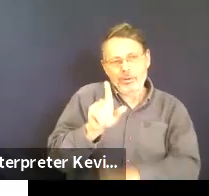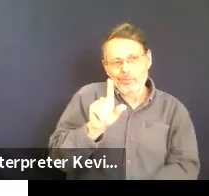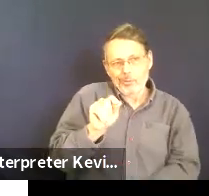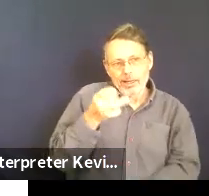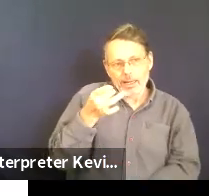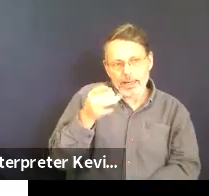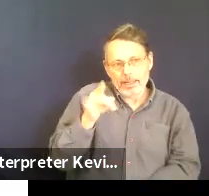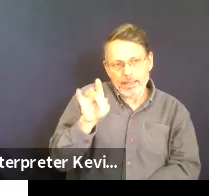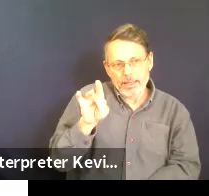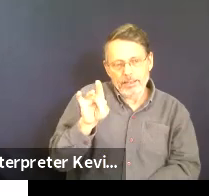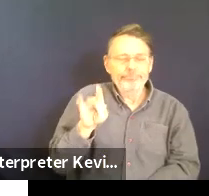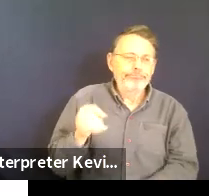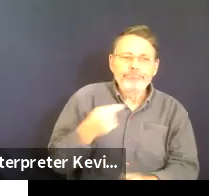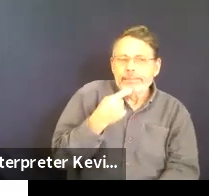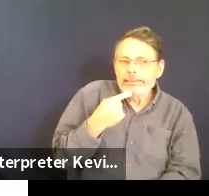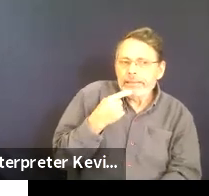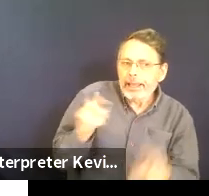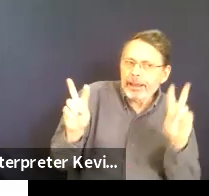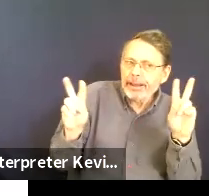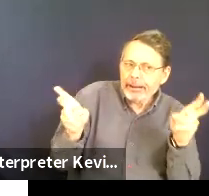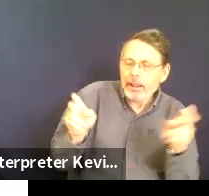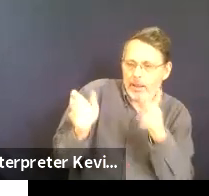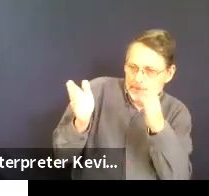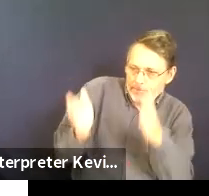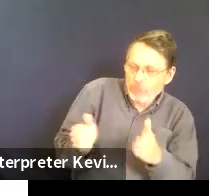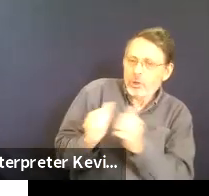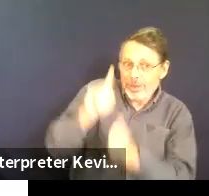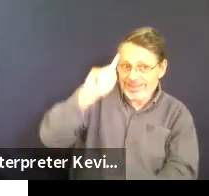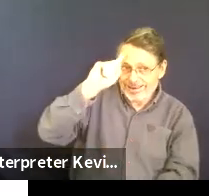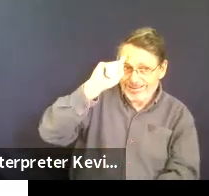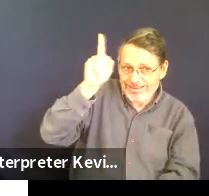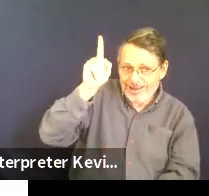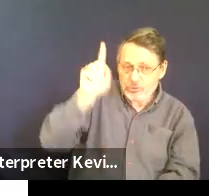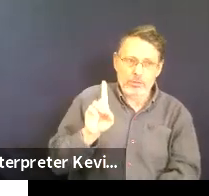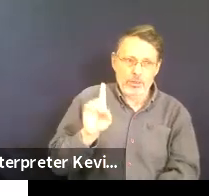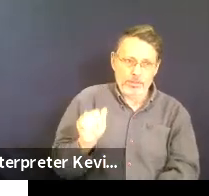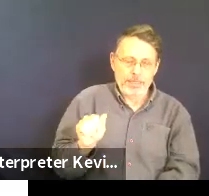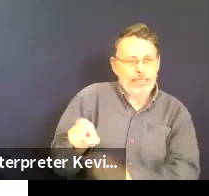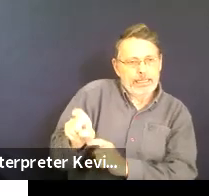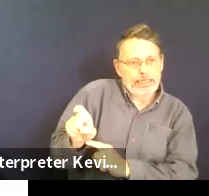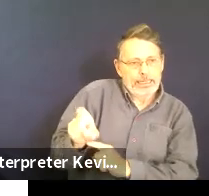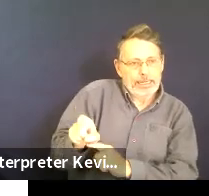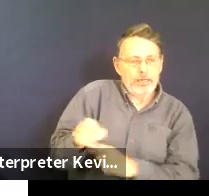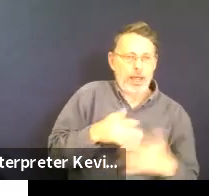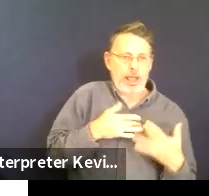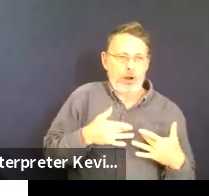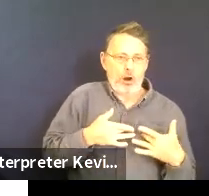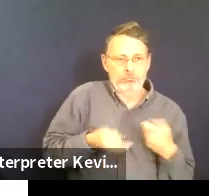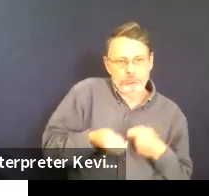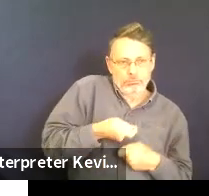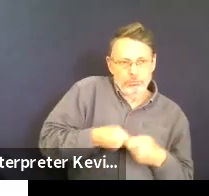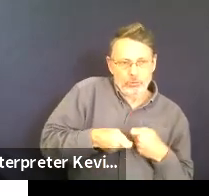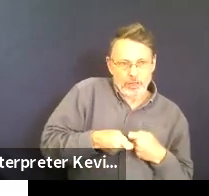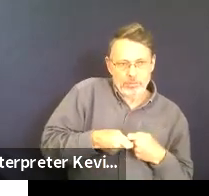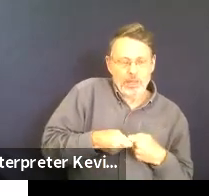2018, alleging that an individual with an intellectual disability was in need of a heart transplant, but